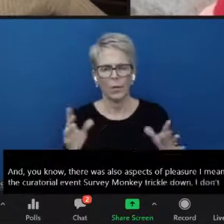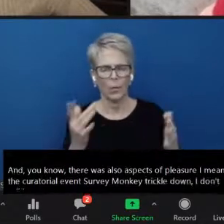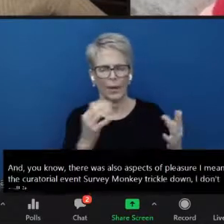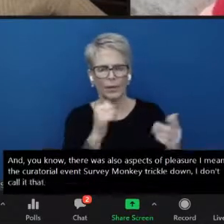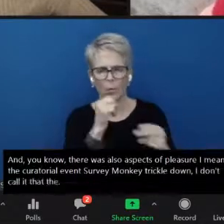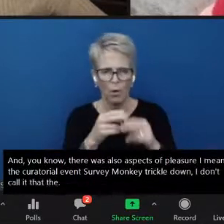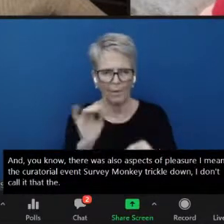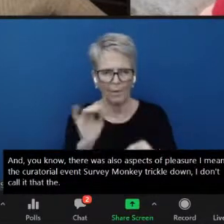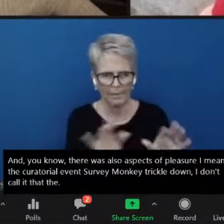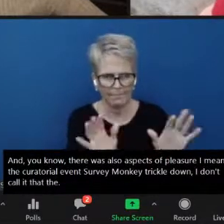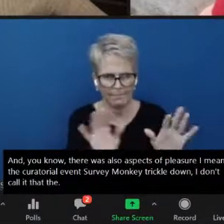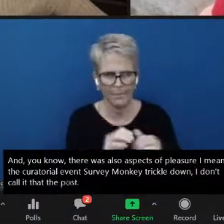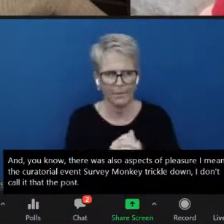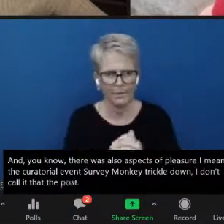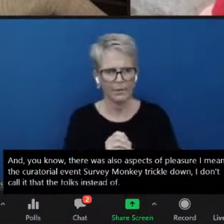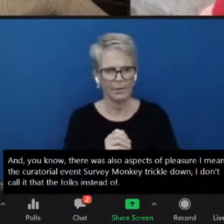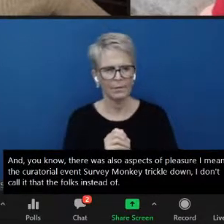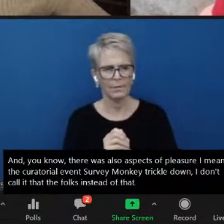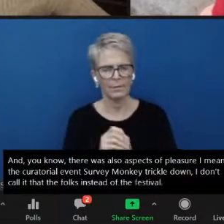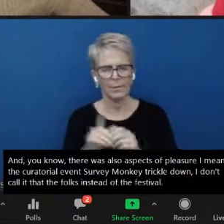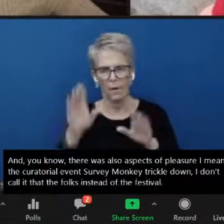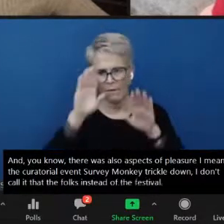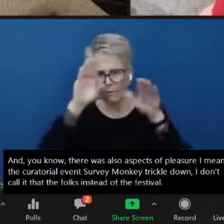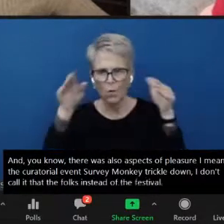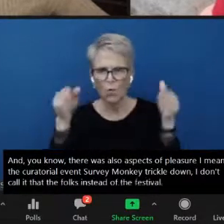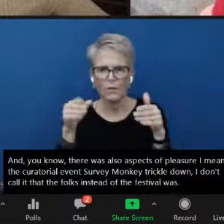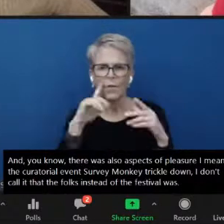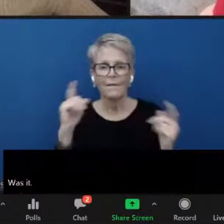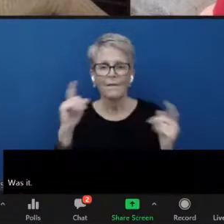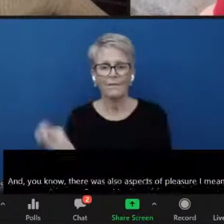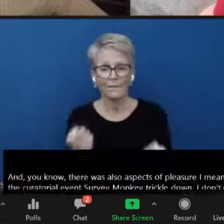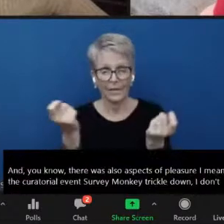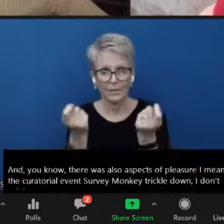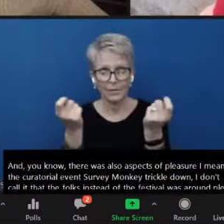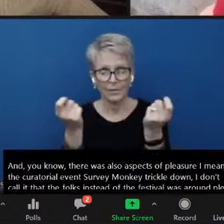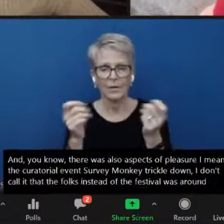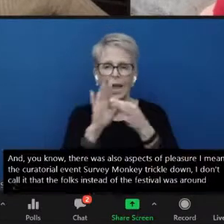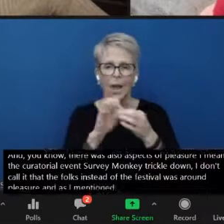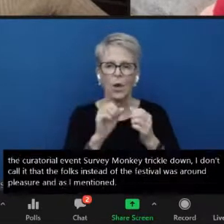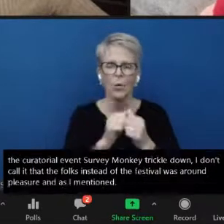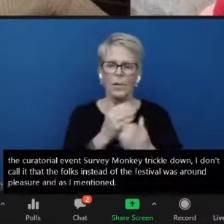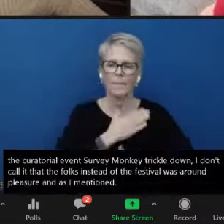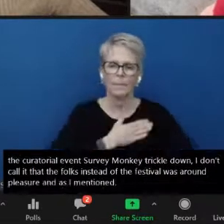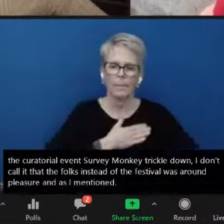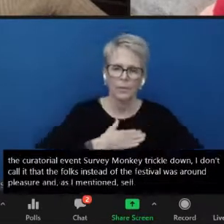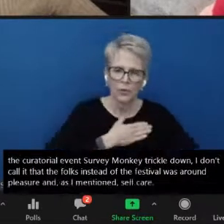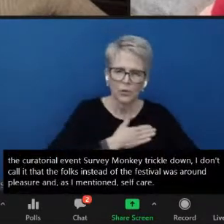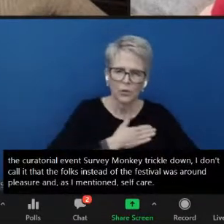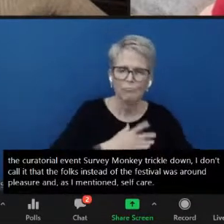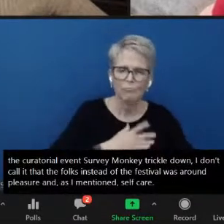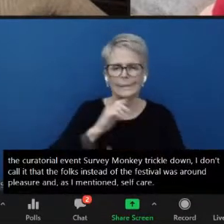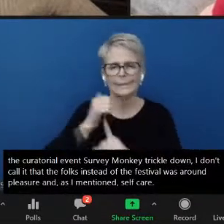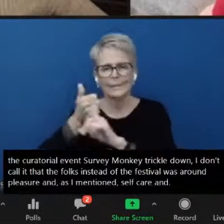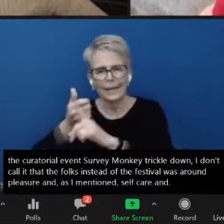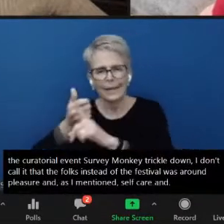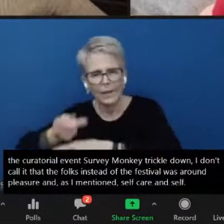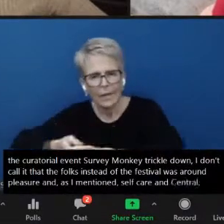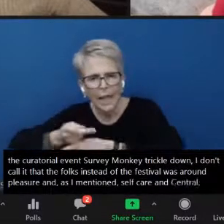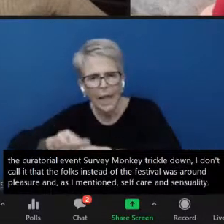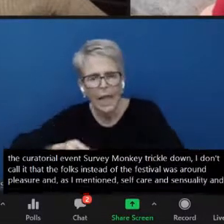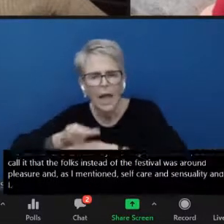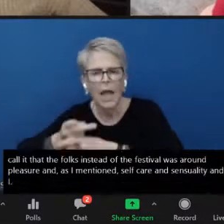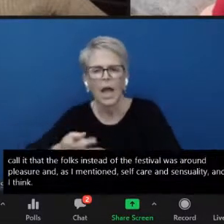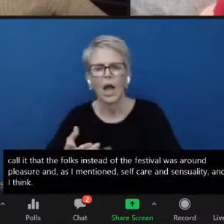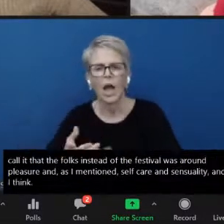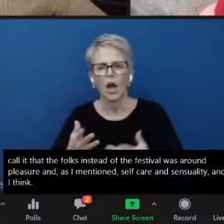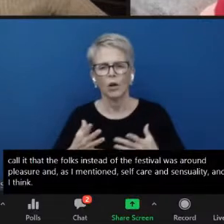the focus of the festival was around pleasure and, as I mentioned, self-care and sensuality. And I